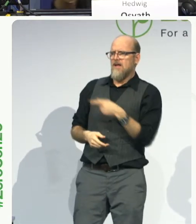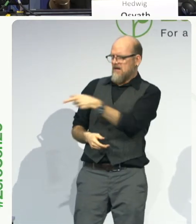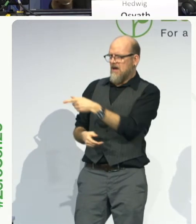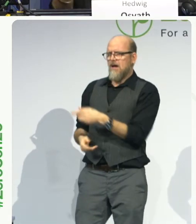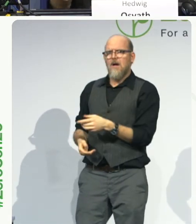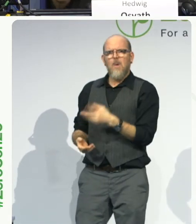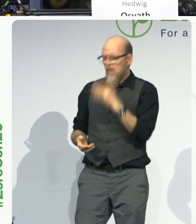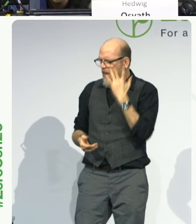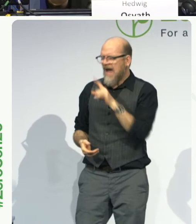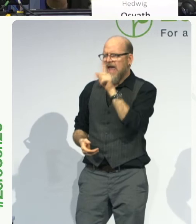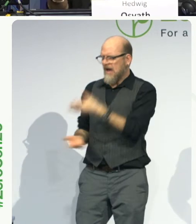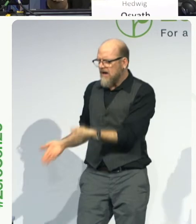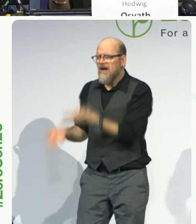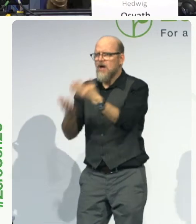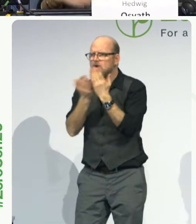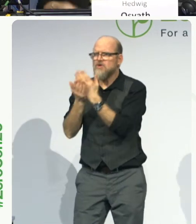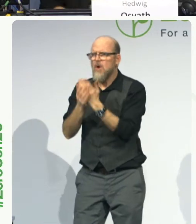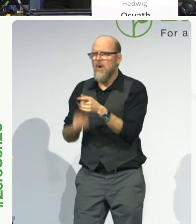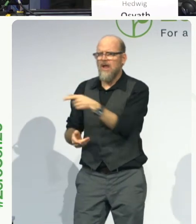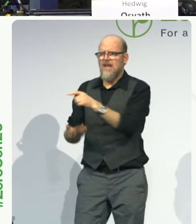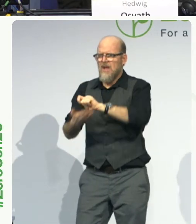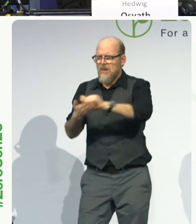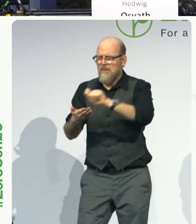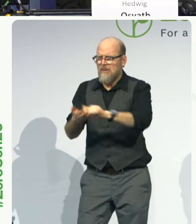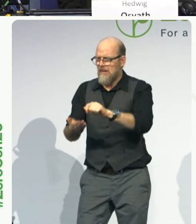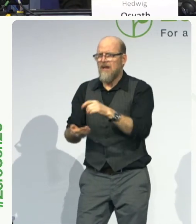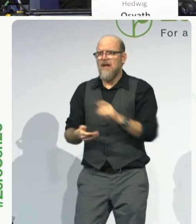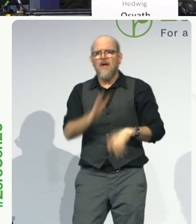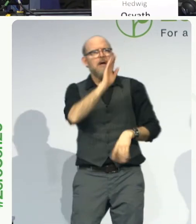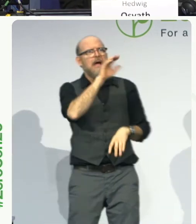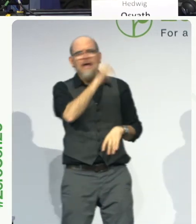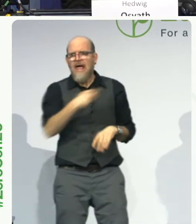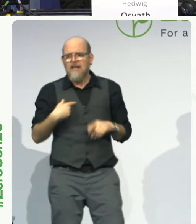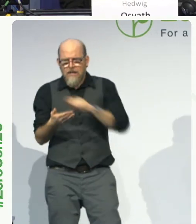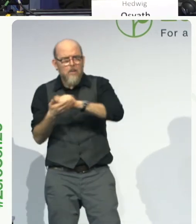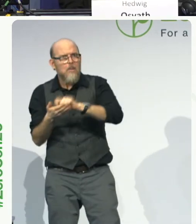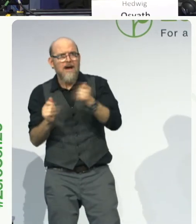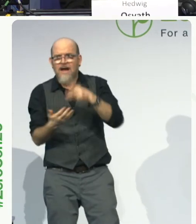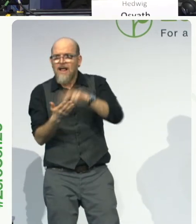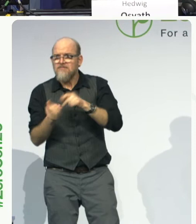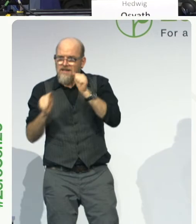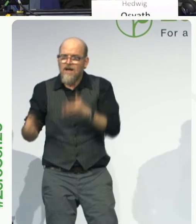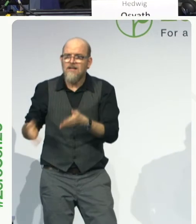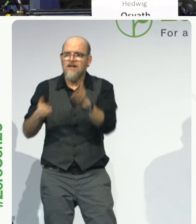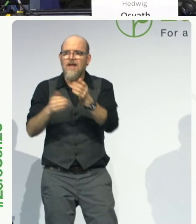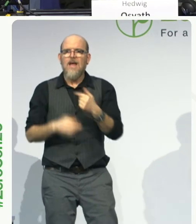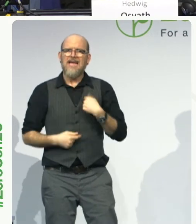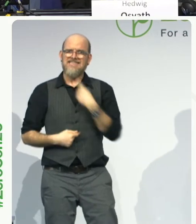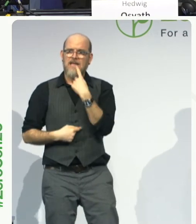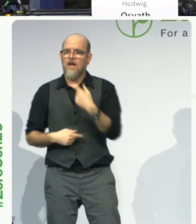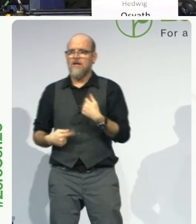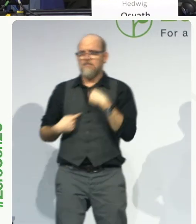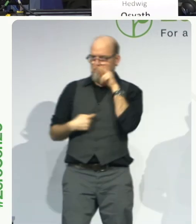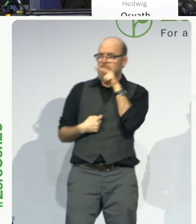read and write, so why does she still go to school? And she told us that for her, it's so important to bring her daughter to school because she has such a long